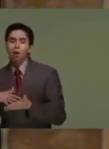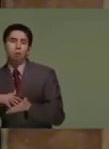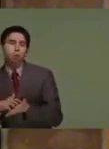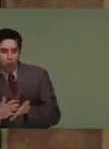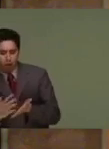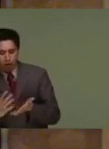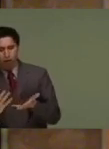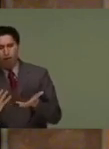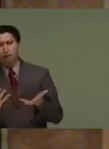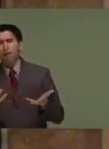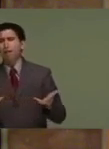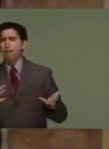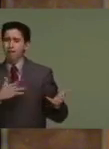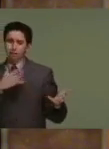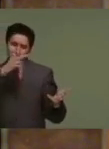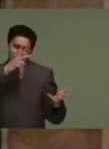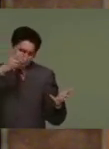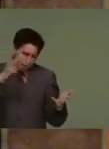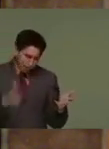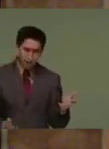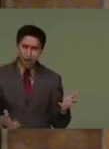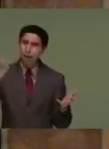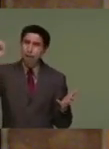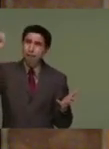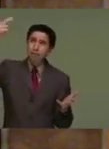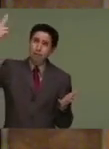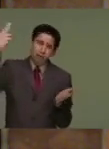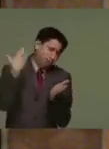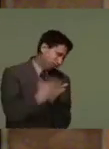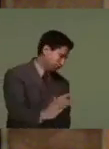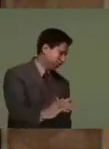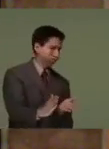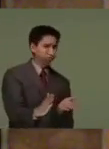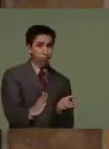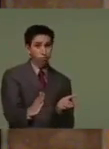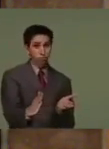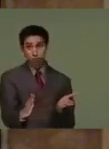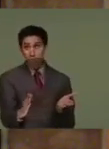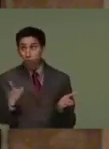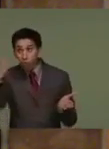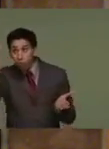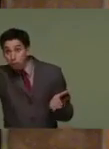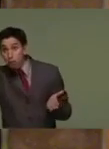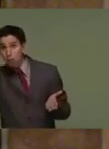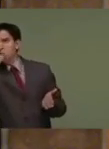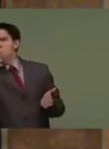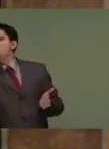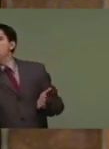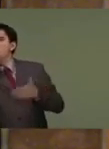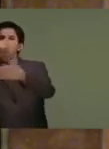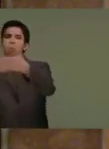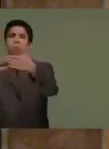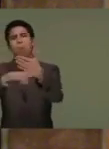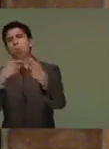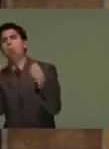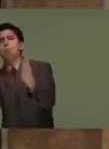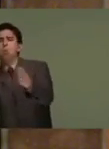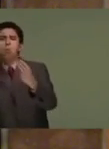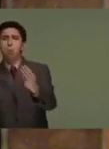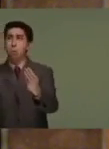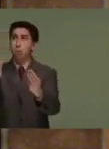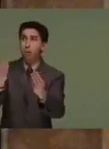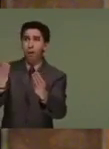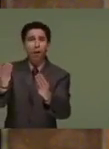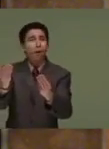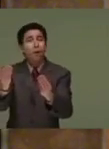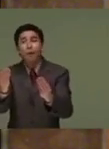So those are my two cents, and there's so many things that you can learn from this video, and those are just two different viewpoints that I wanted to bring out, and I'm sure so many